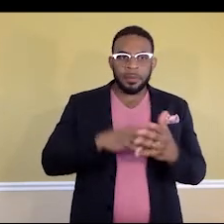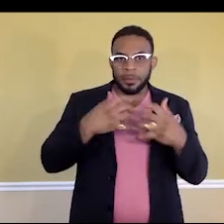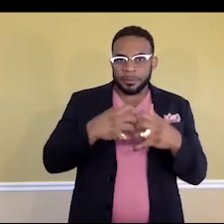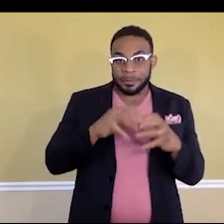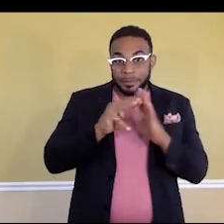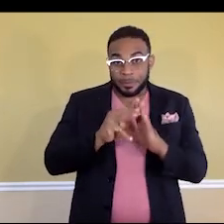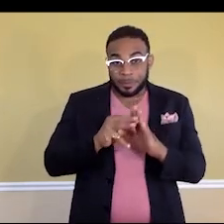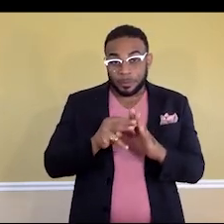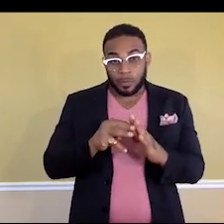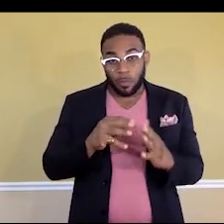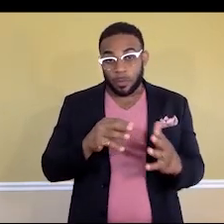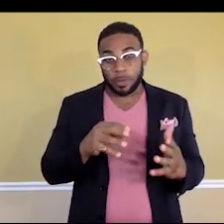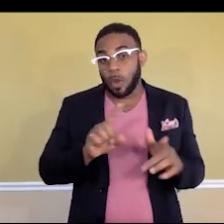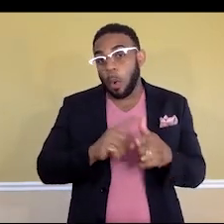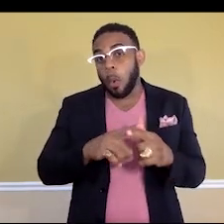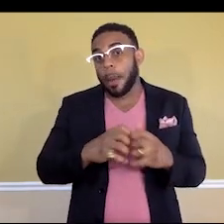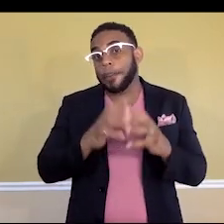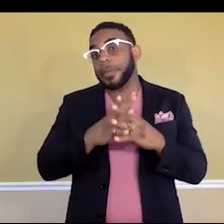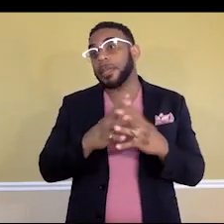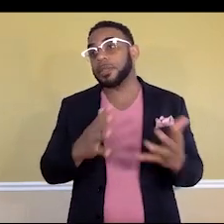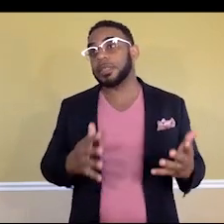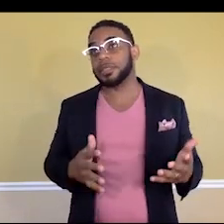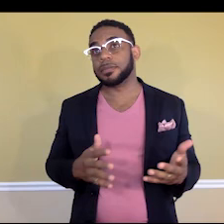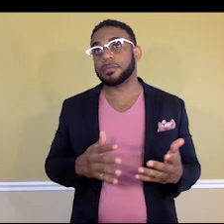learning models or building